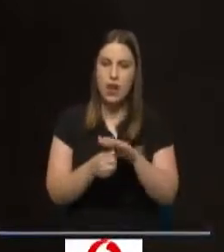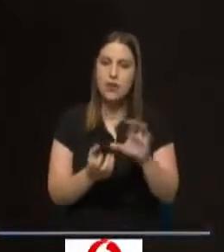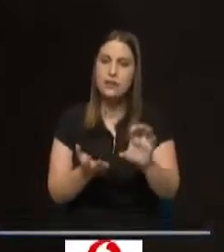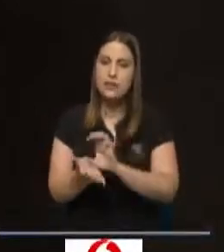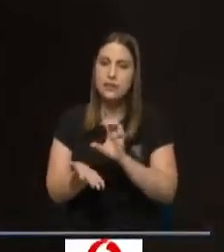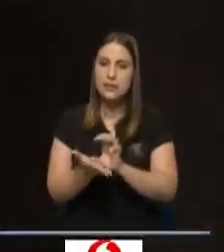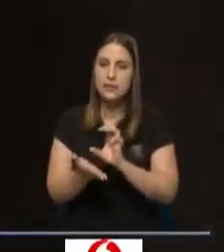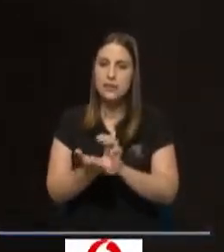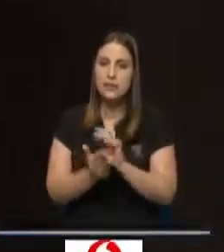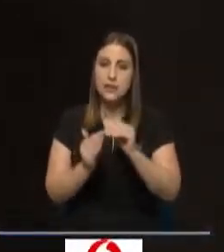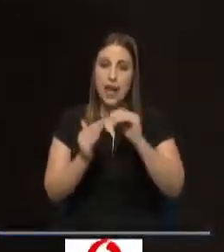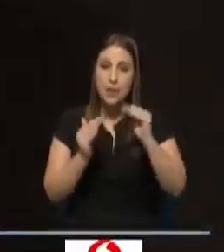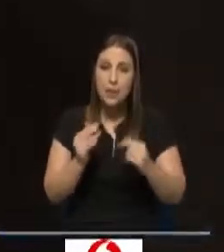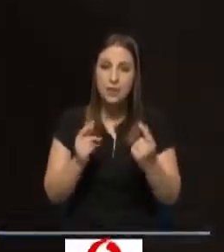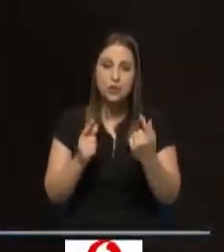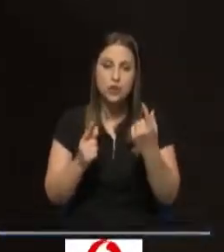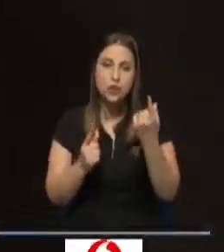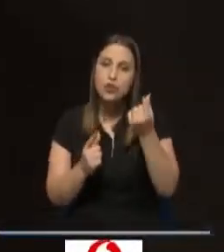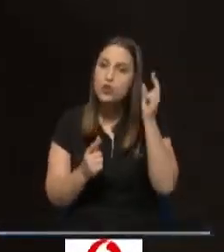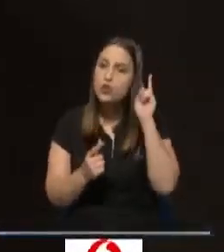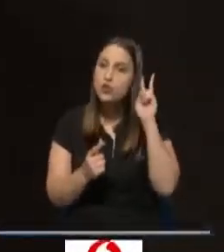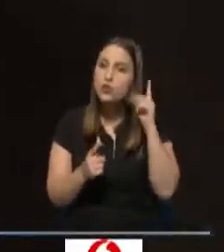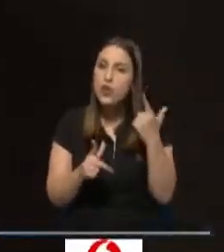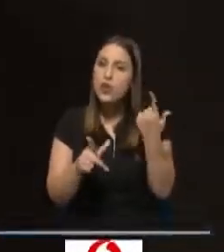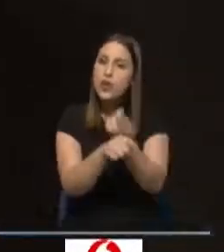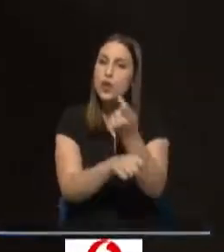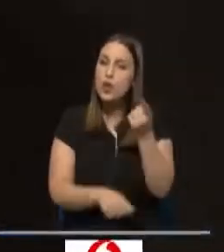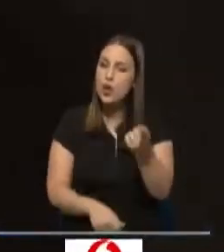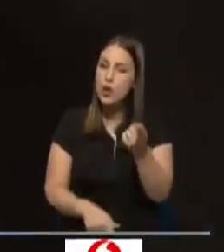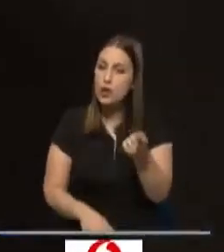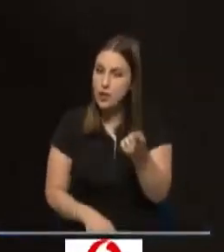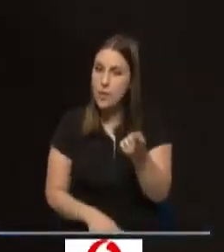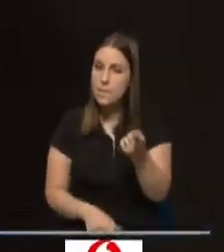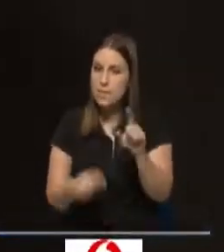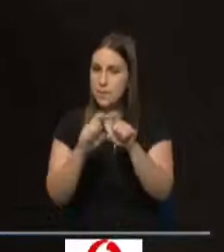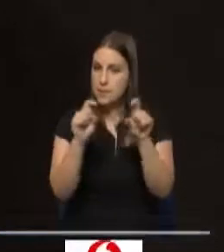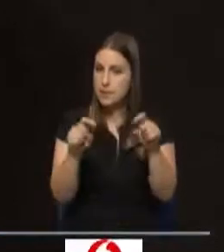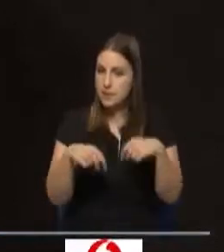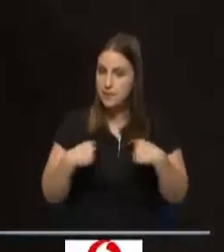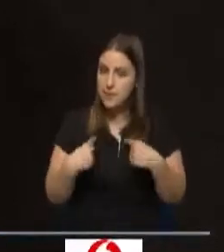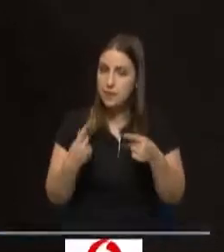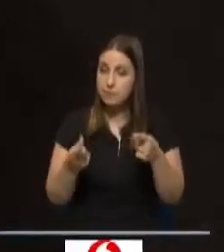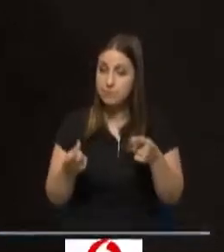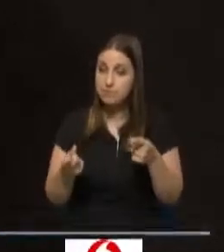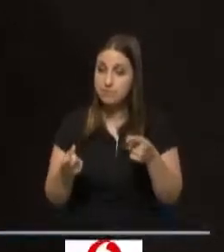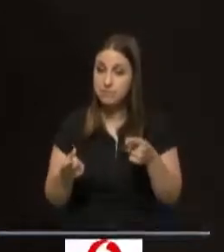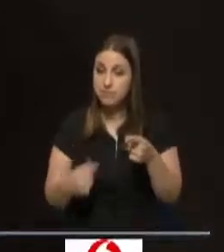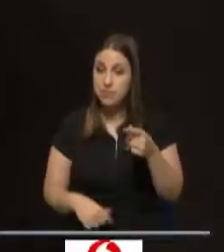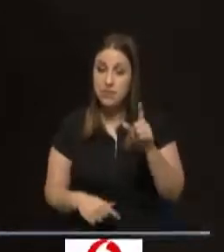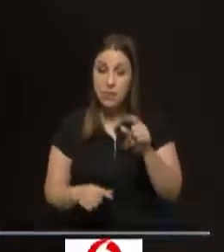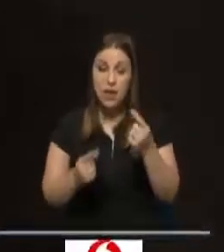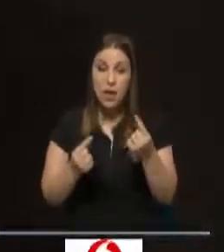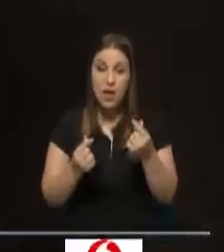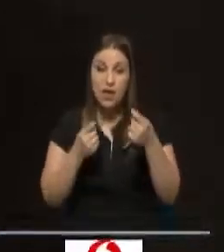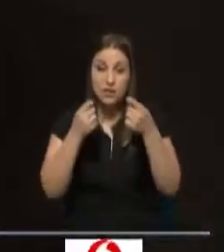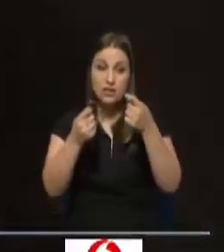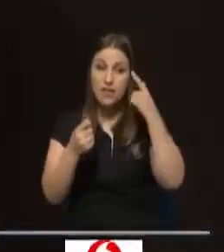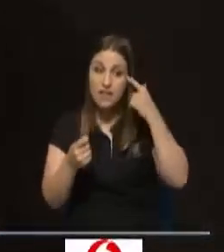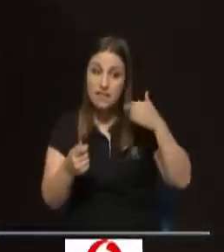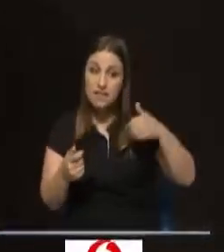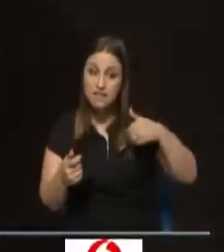the return on investment is below the capital costs. We have to be clear about that. And the investment that